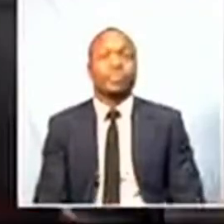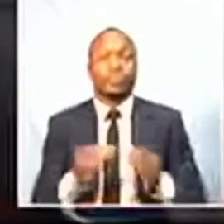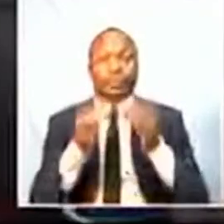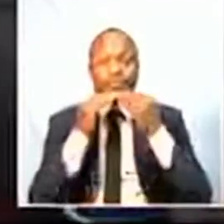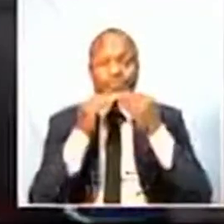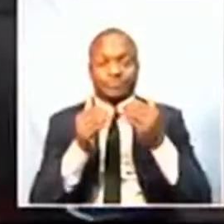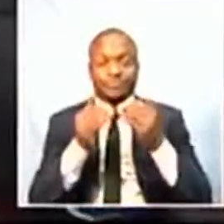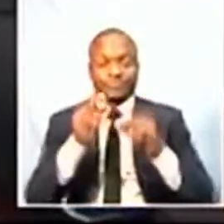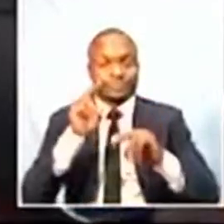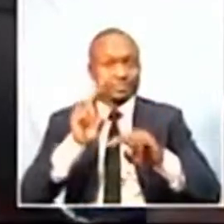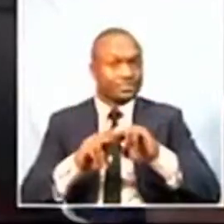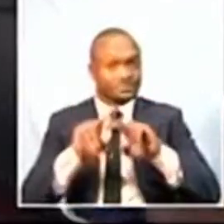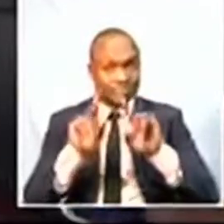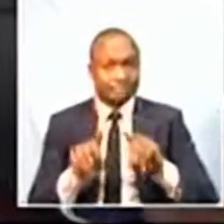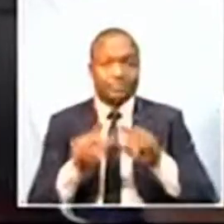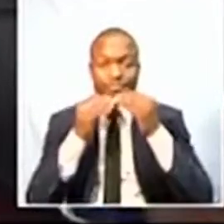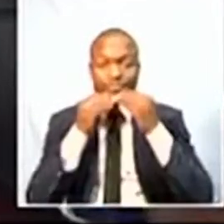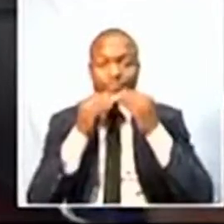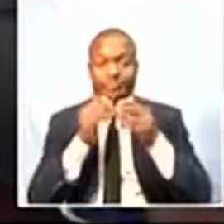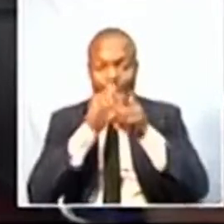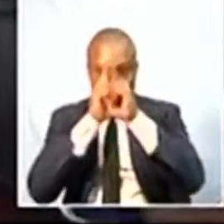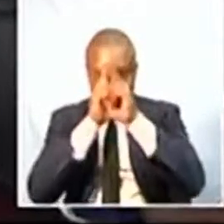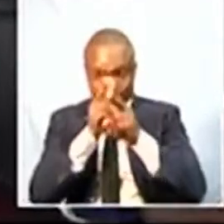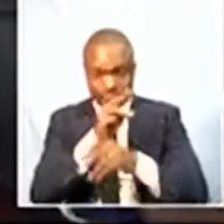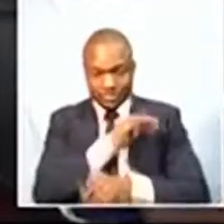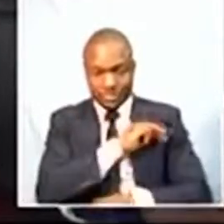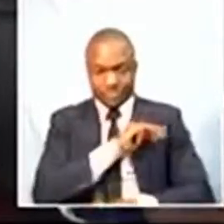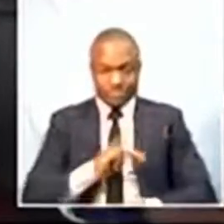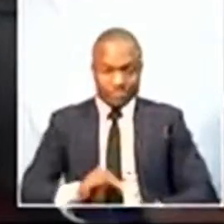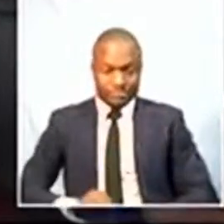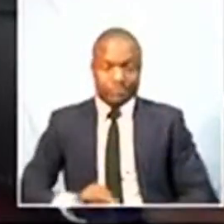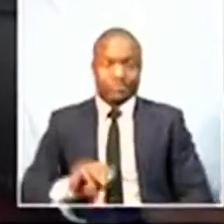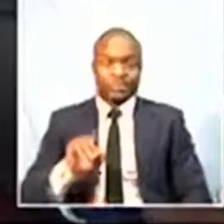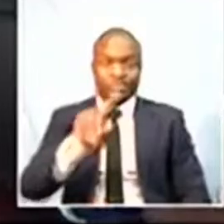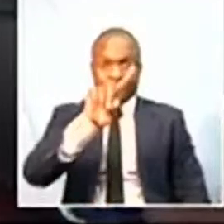Thank you, Chair. Thank you, Honorable Member, for that question.